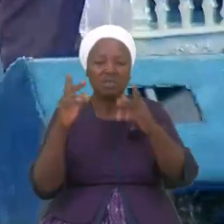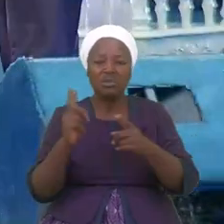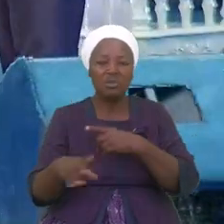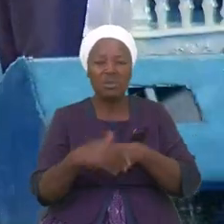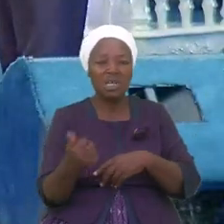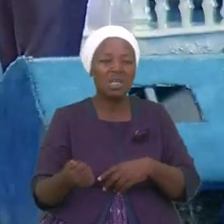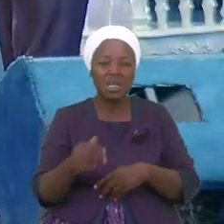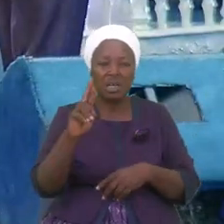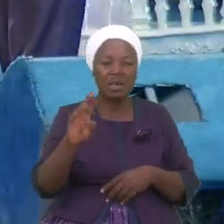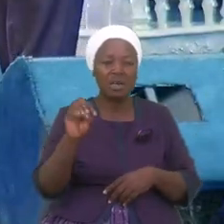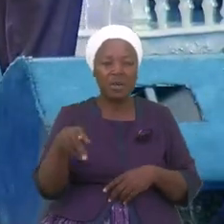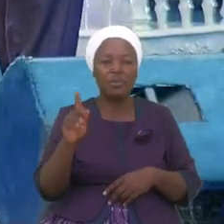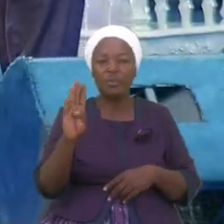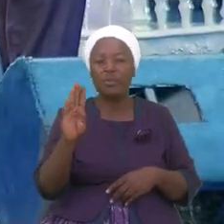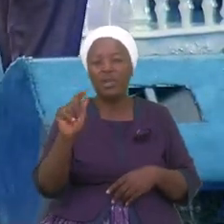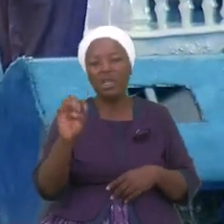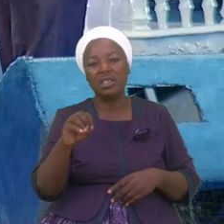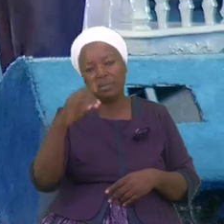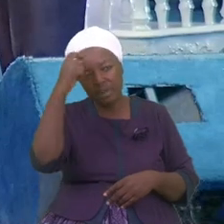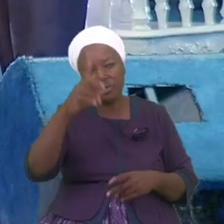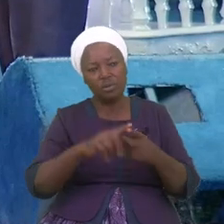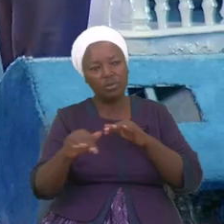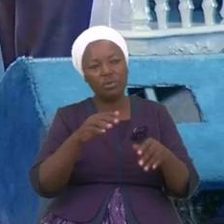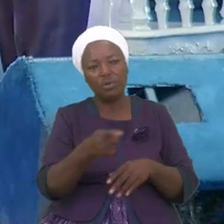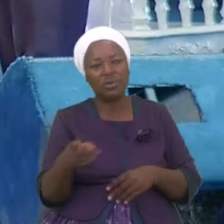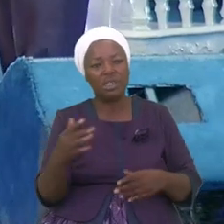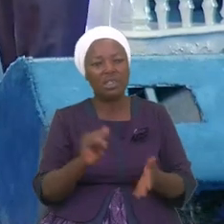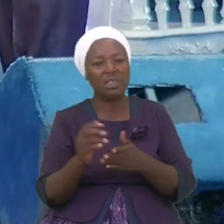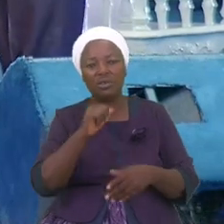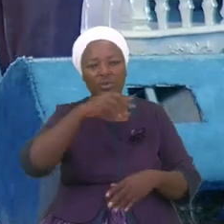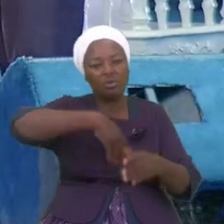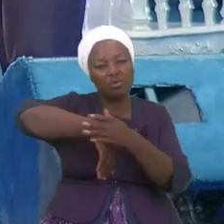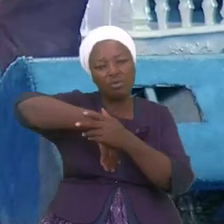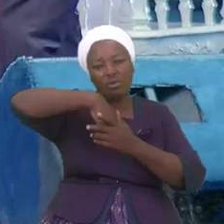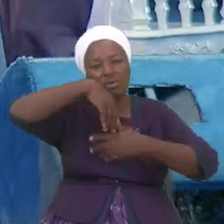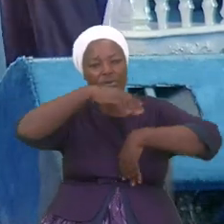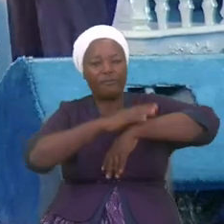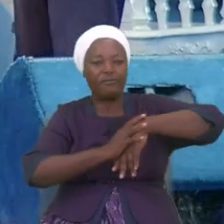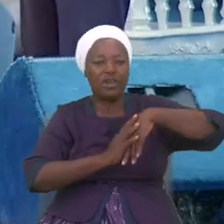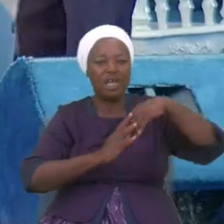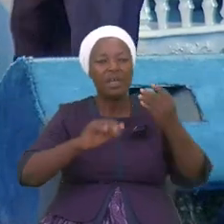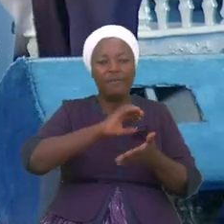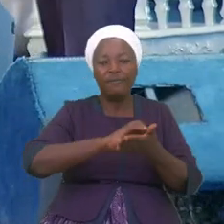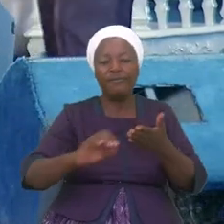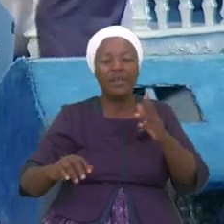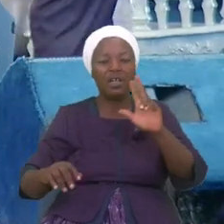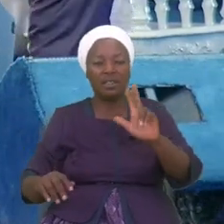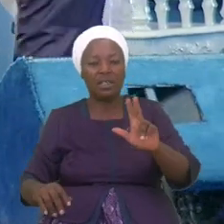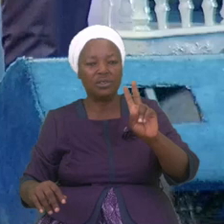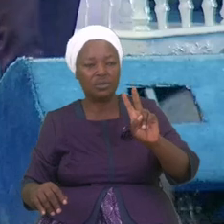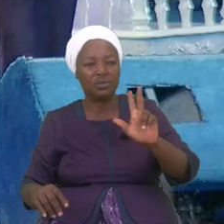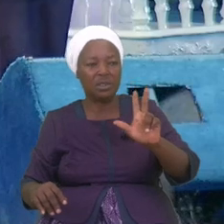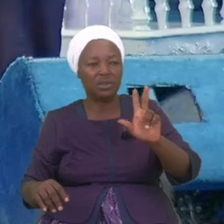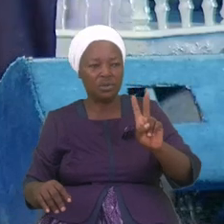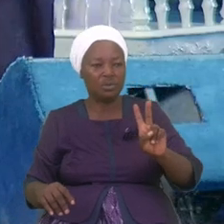do those things which are not convenient. Look at verse 32. In verse 32, it says,